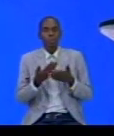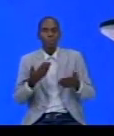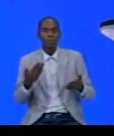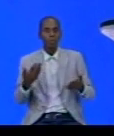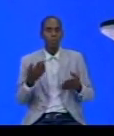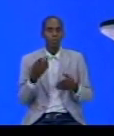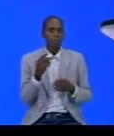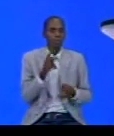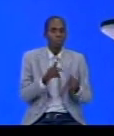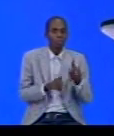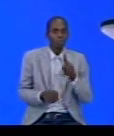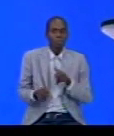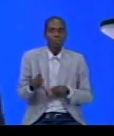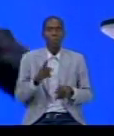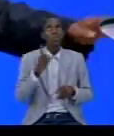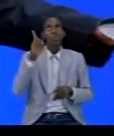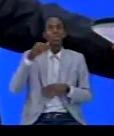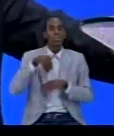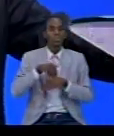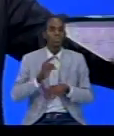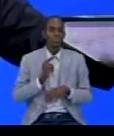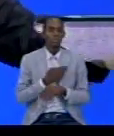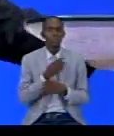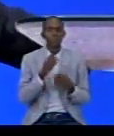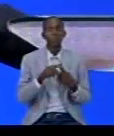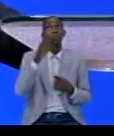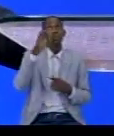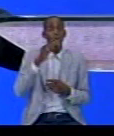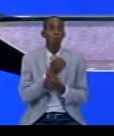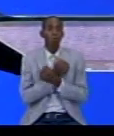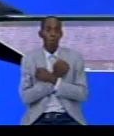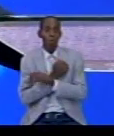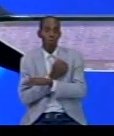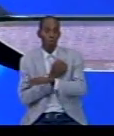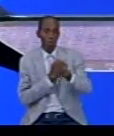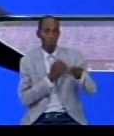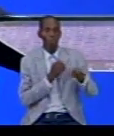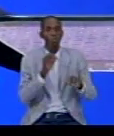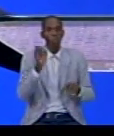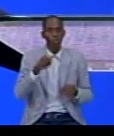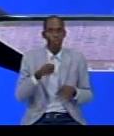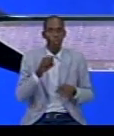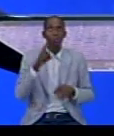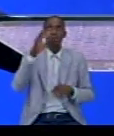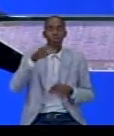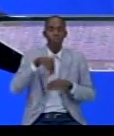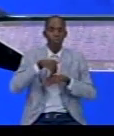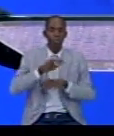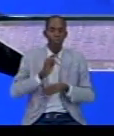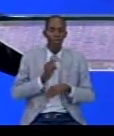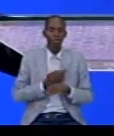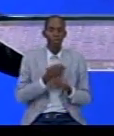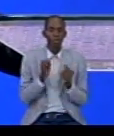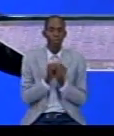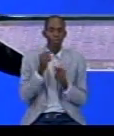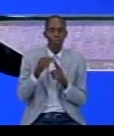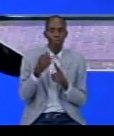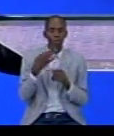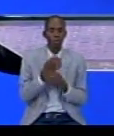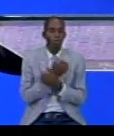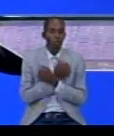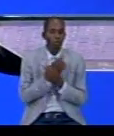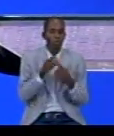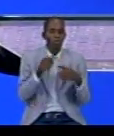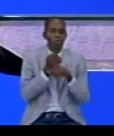the people he sends us to. God loves them. And he sends us a message of love that will save their soul, that